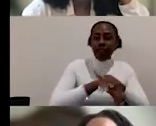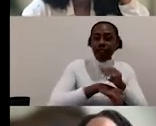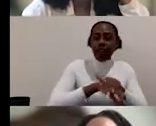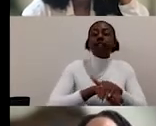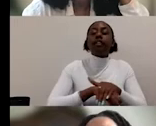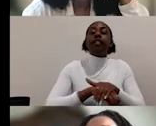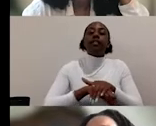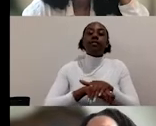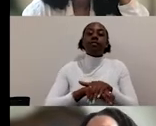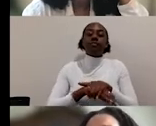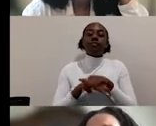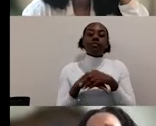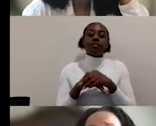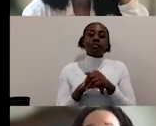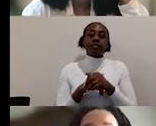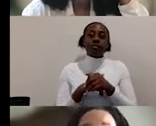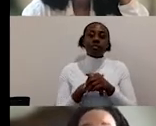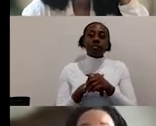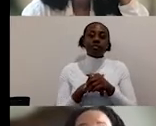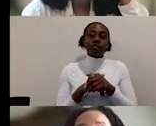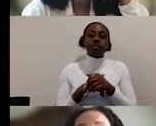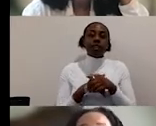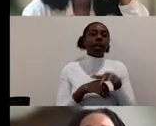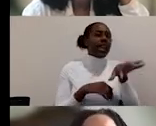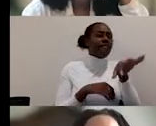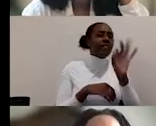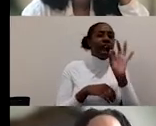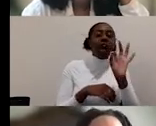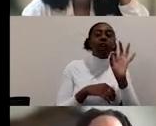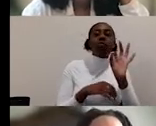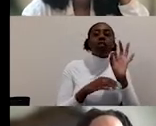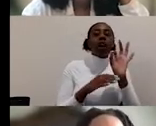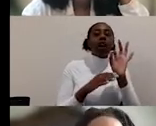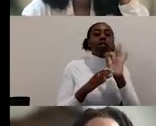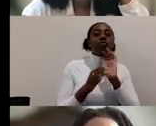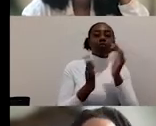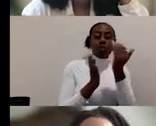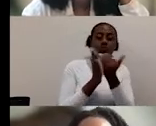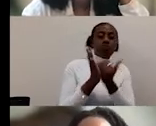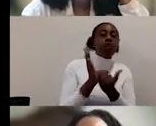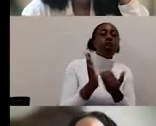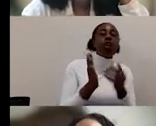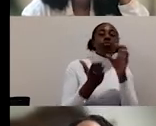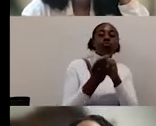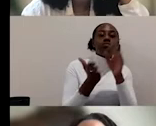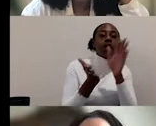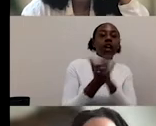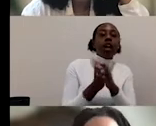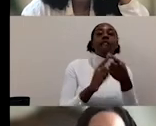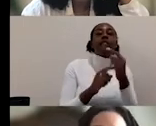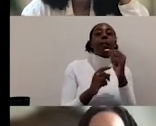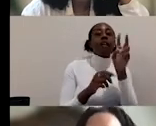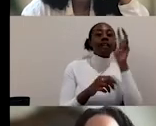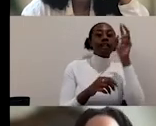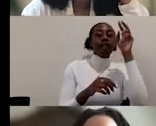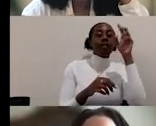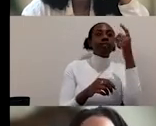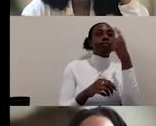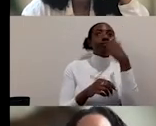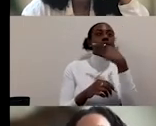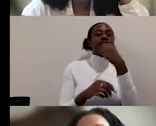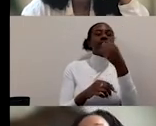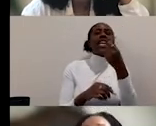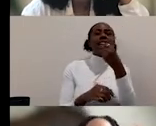records they found for the Vietnam War. But they also ended up uncovering this sort of vast